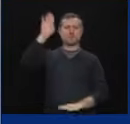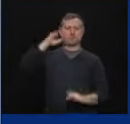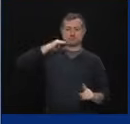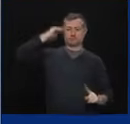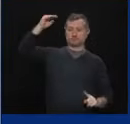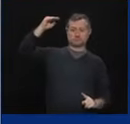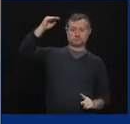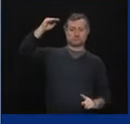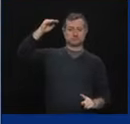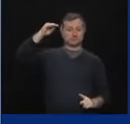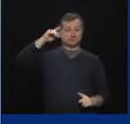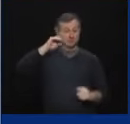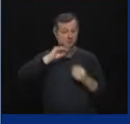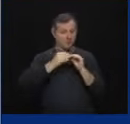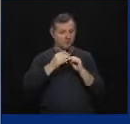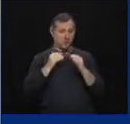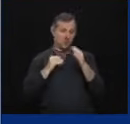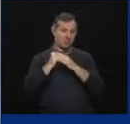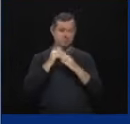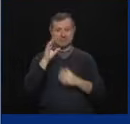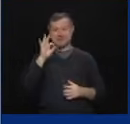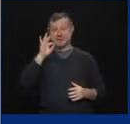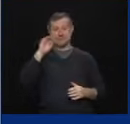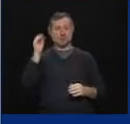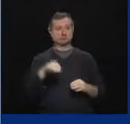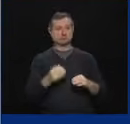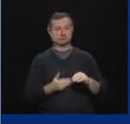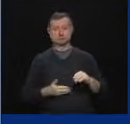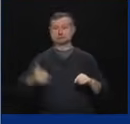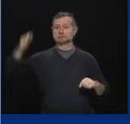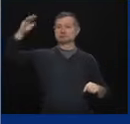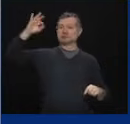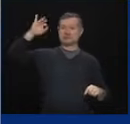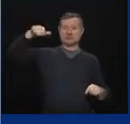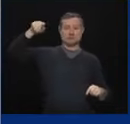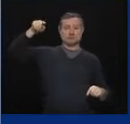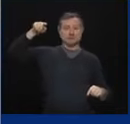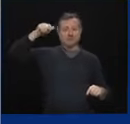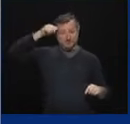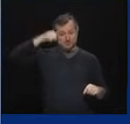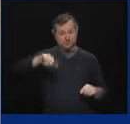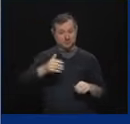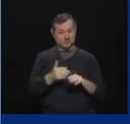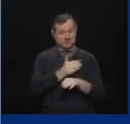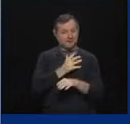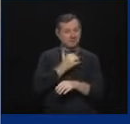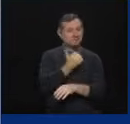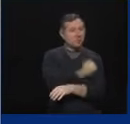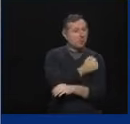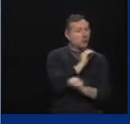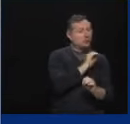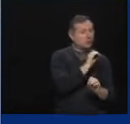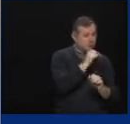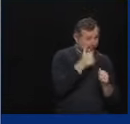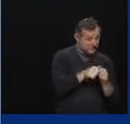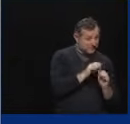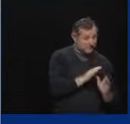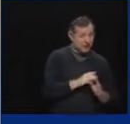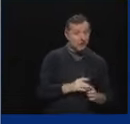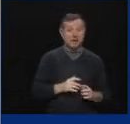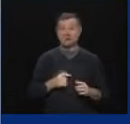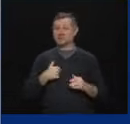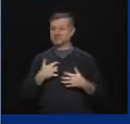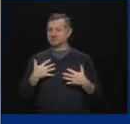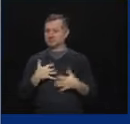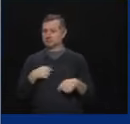was almost 9% at the time. Again, this was pre-vaccine, so people contracting it, it was a very frightening